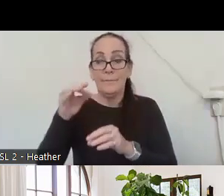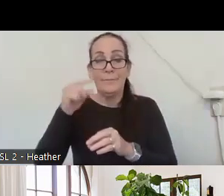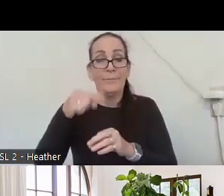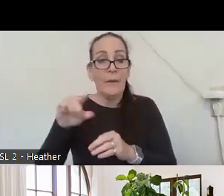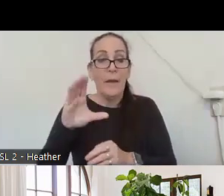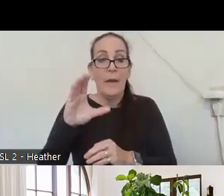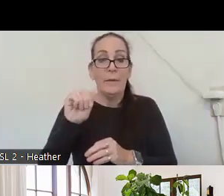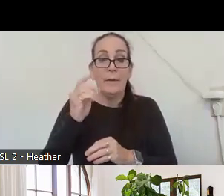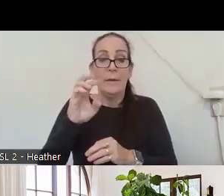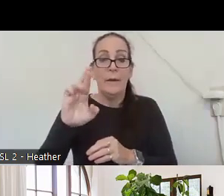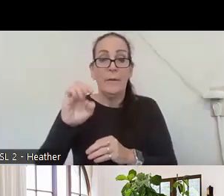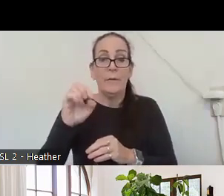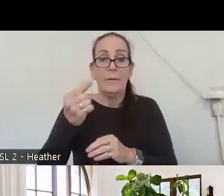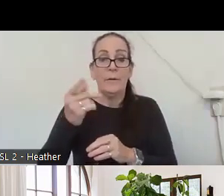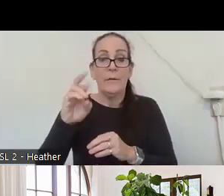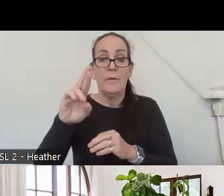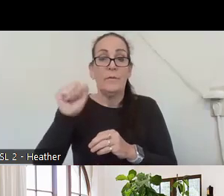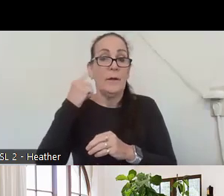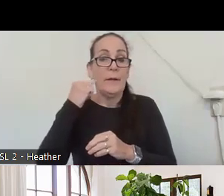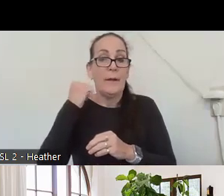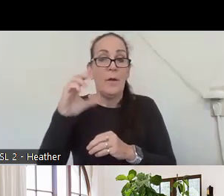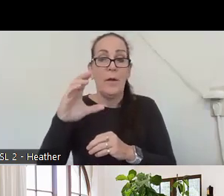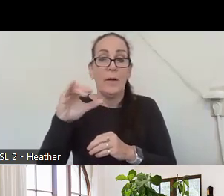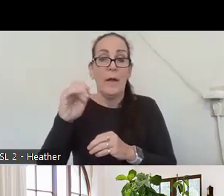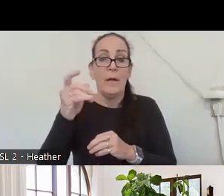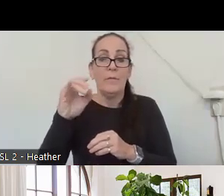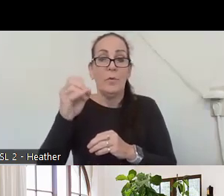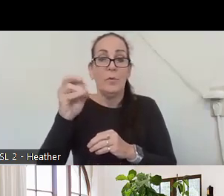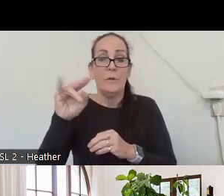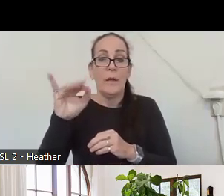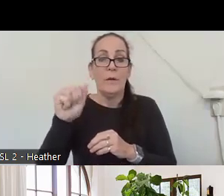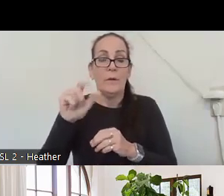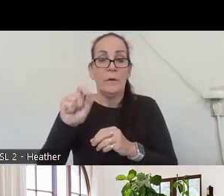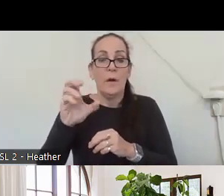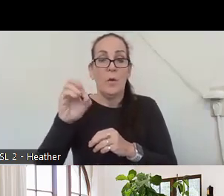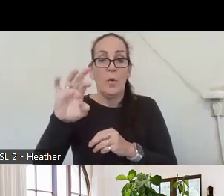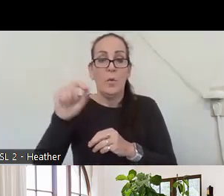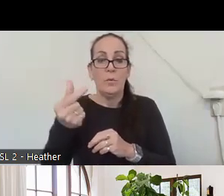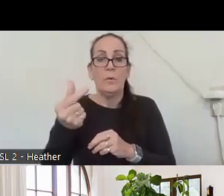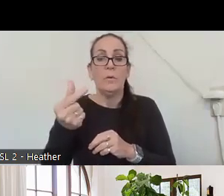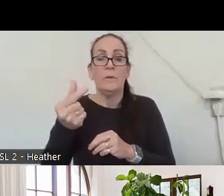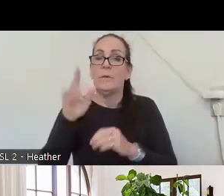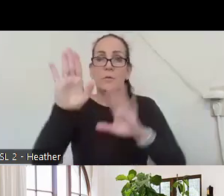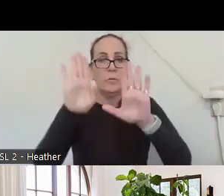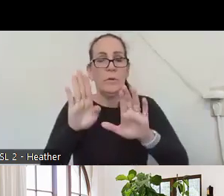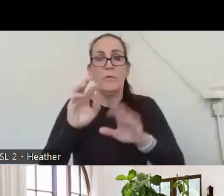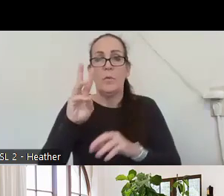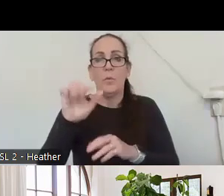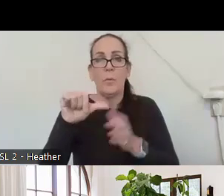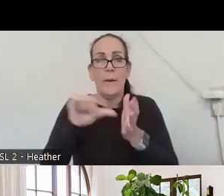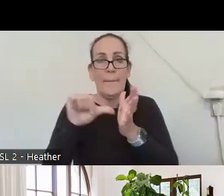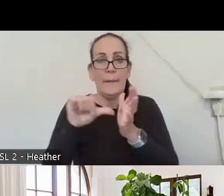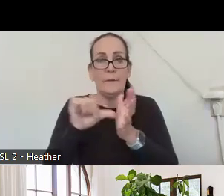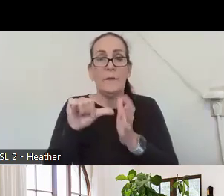caregivercalifornia.org is our statewide website. It's a phenomenal website. If you are ever in need of pinpointing